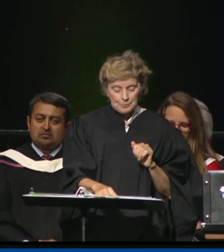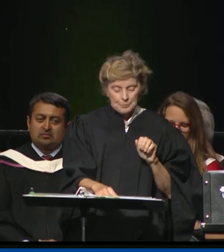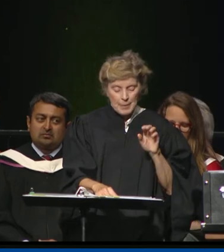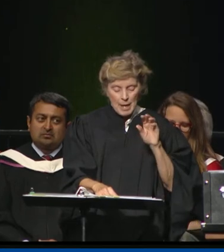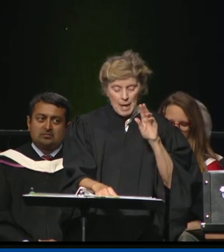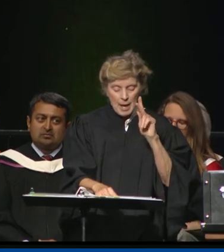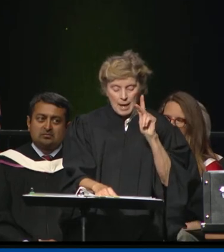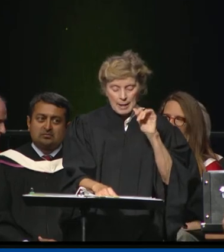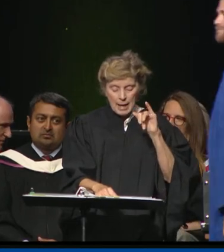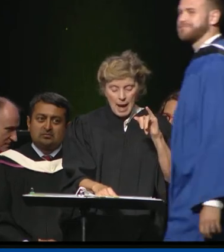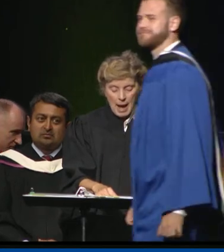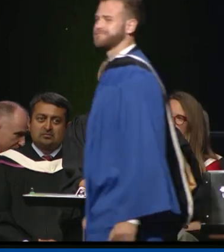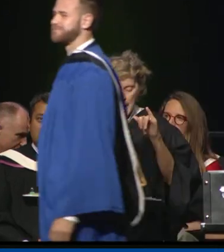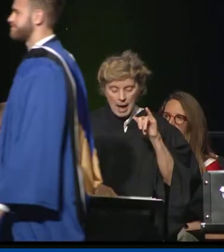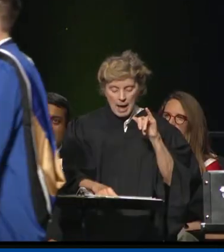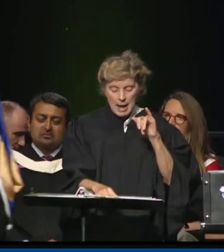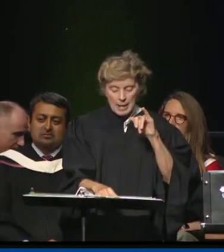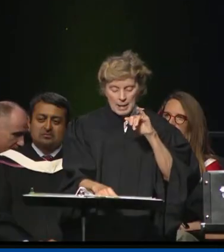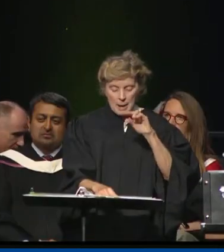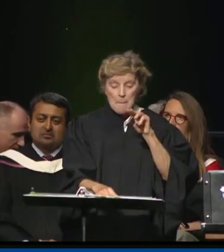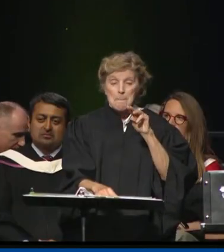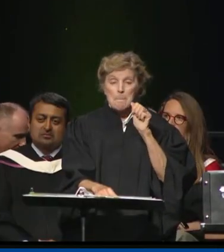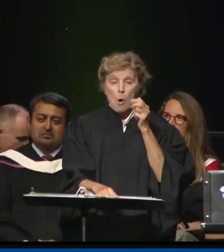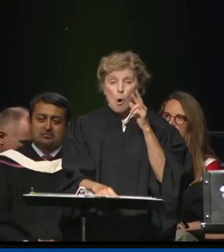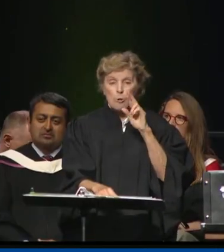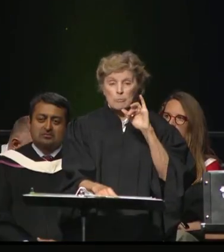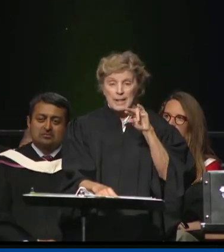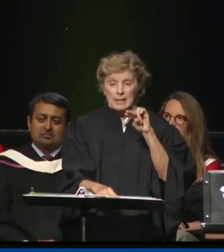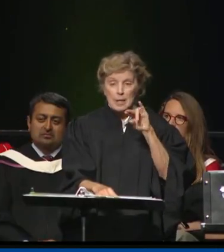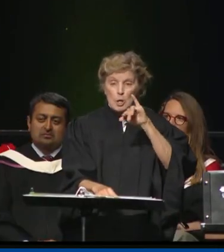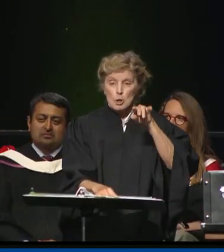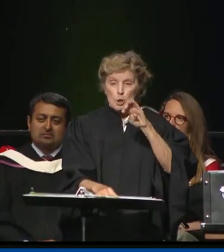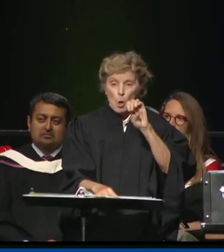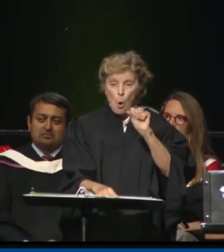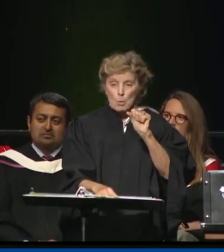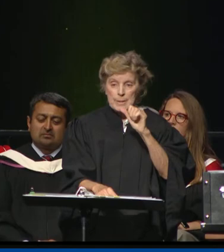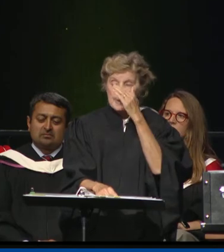Kai Morin Jones, with distinction.